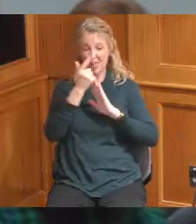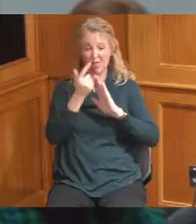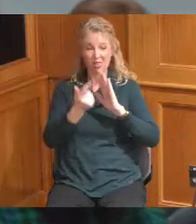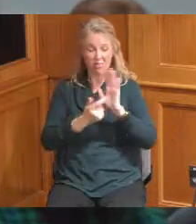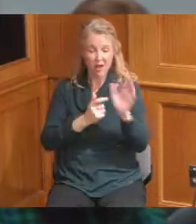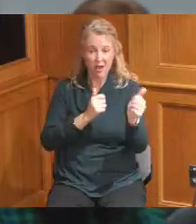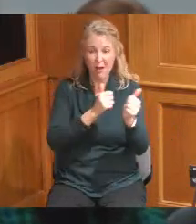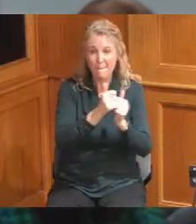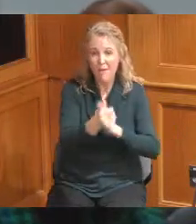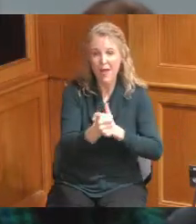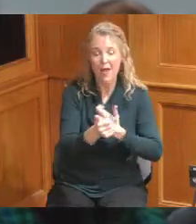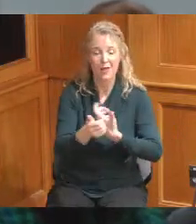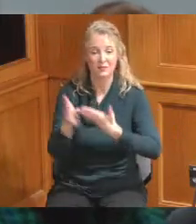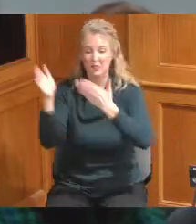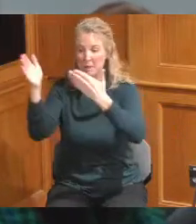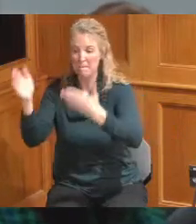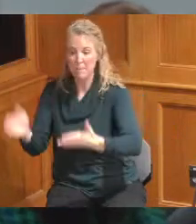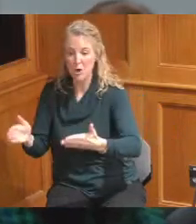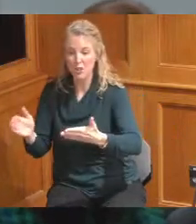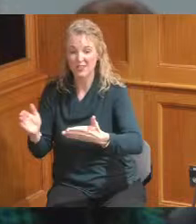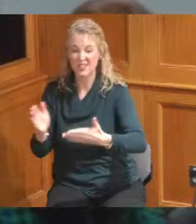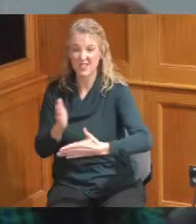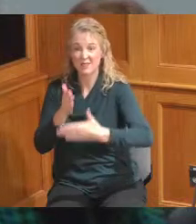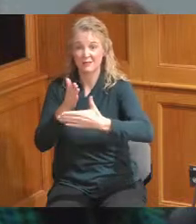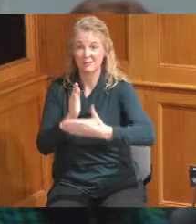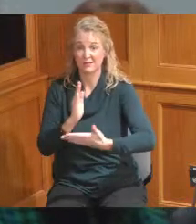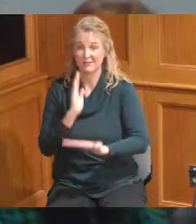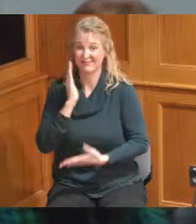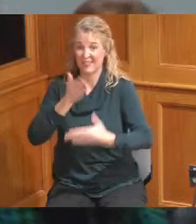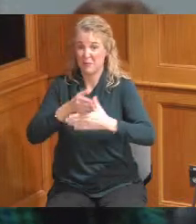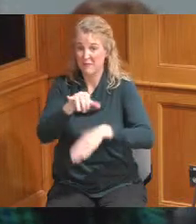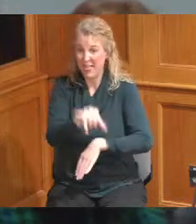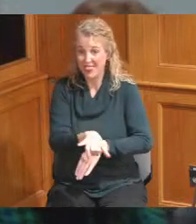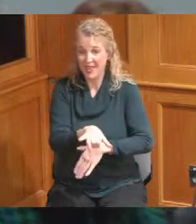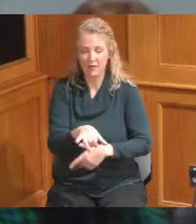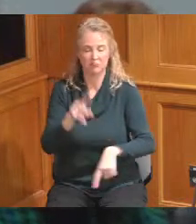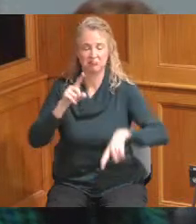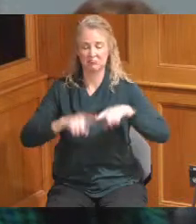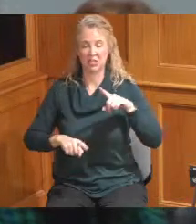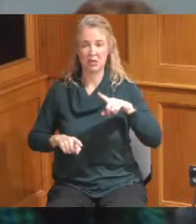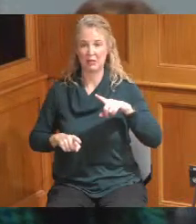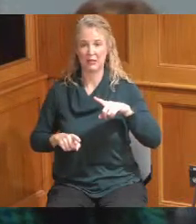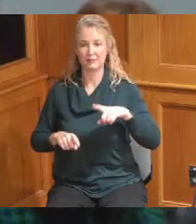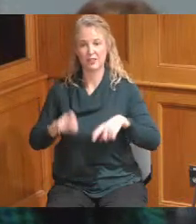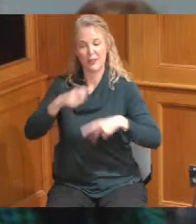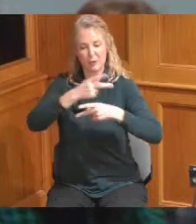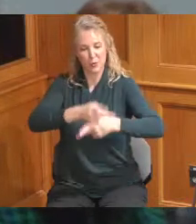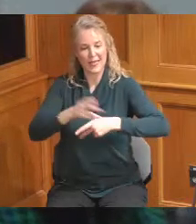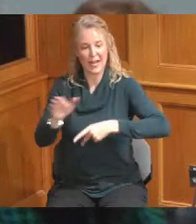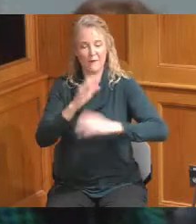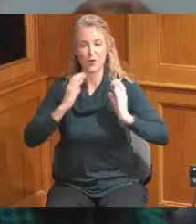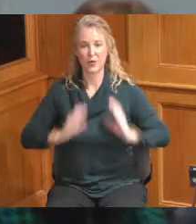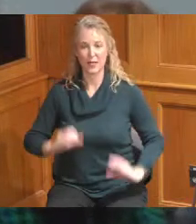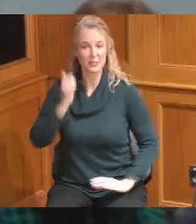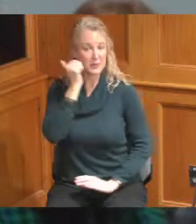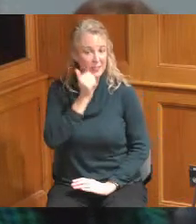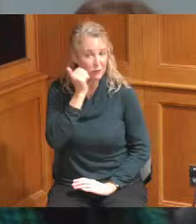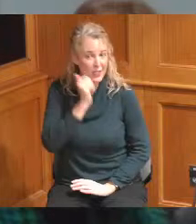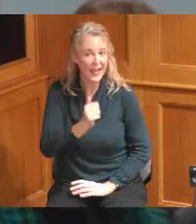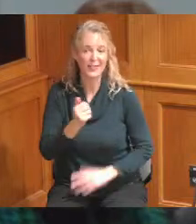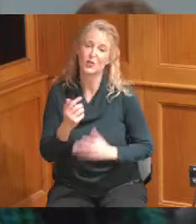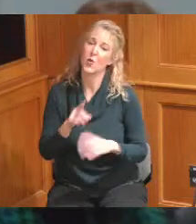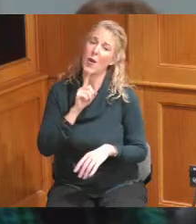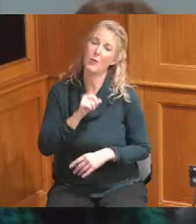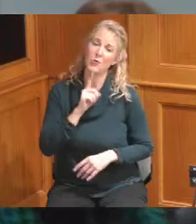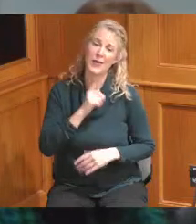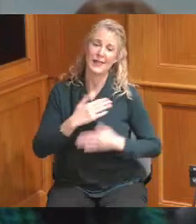no individuals that can stop you as long as you're doing what you're supposed to do and you're taking care of your customers every day. Good. So I